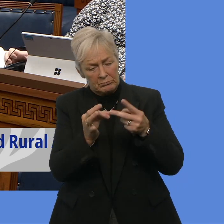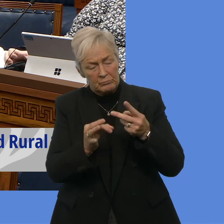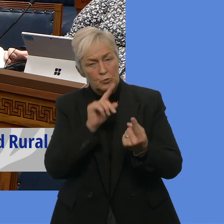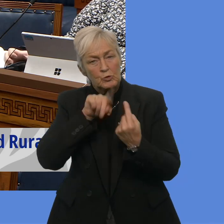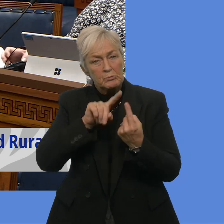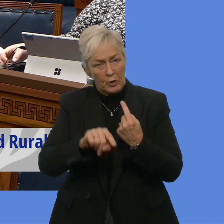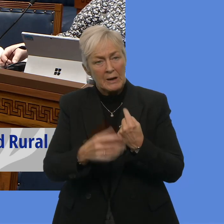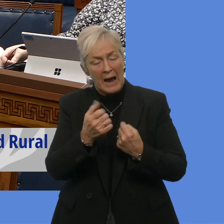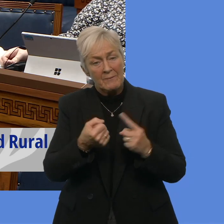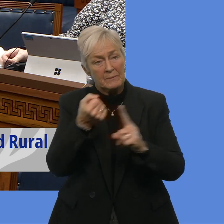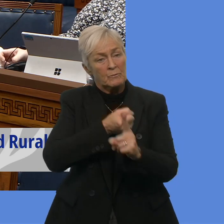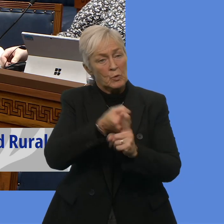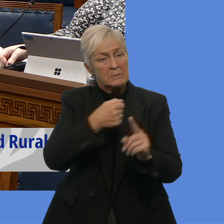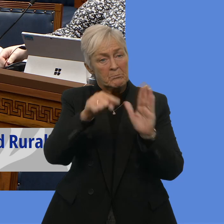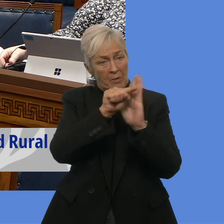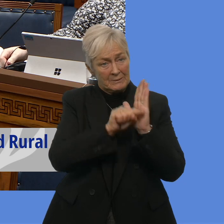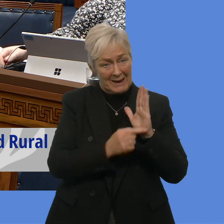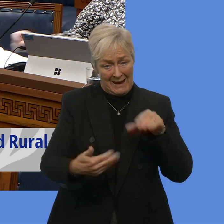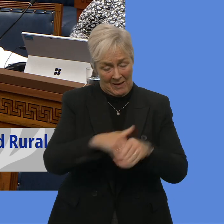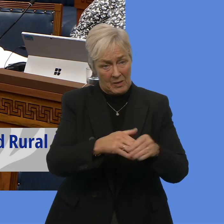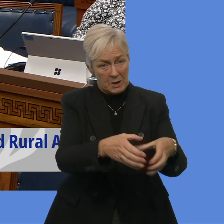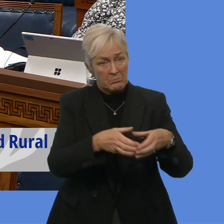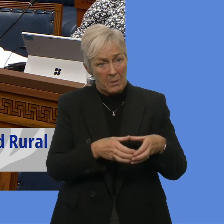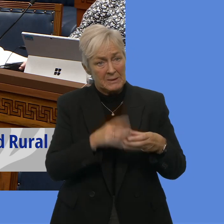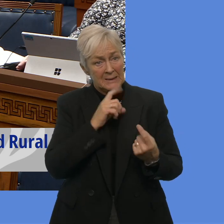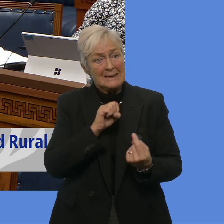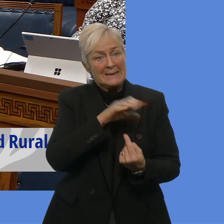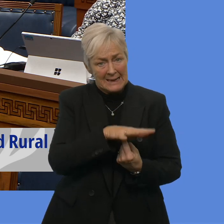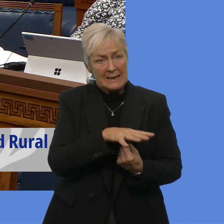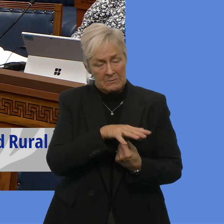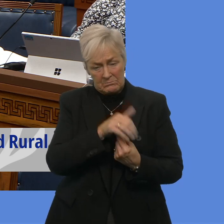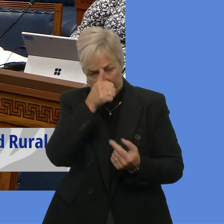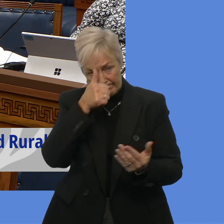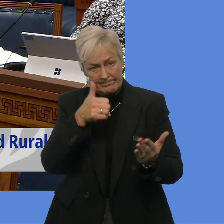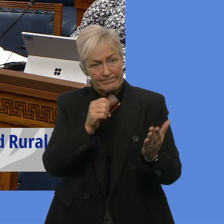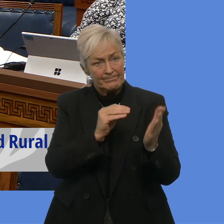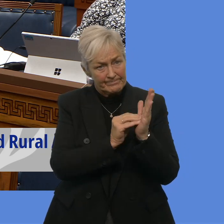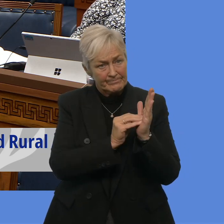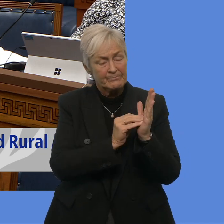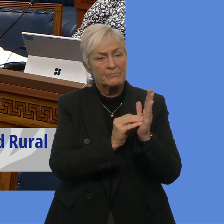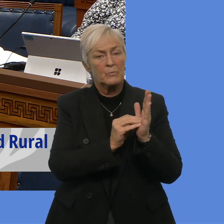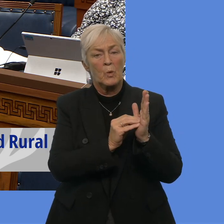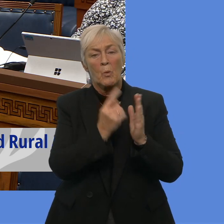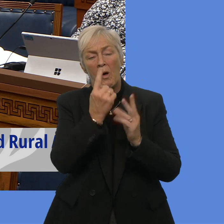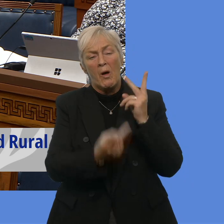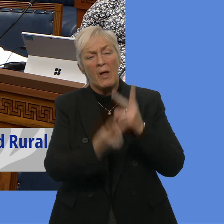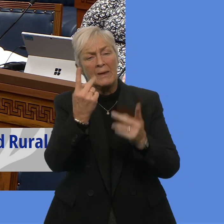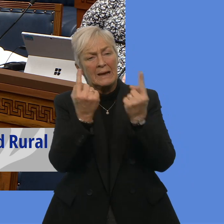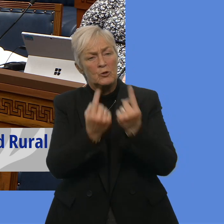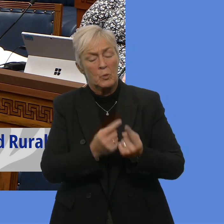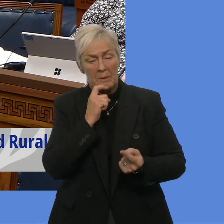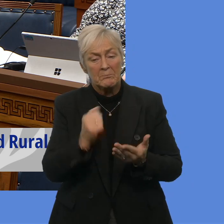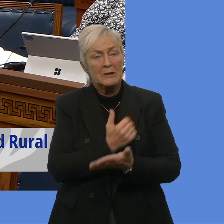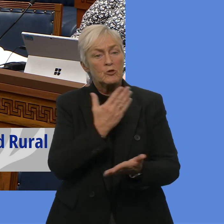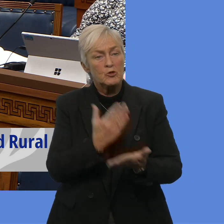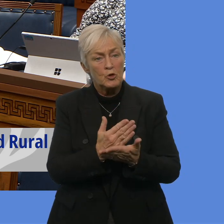have an enforcement policy within the department, and key to that is for people to report those issues urgently to us. And one of the other issues is that we want to ensure